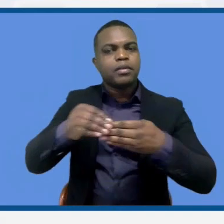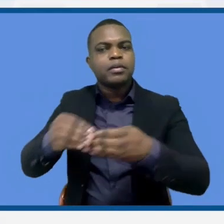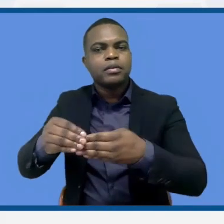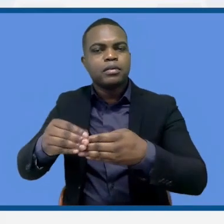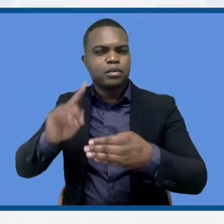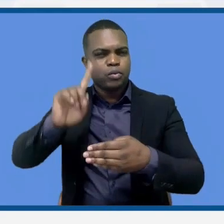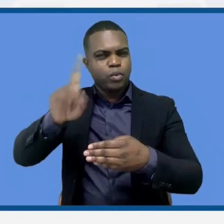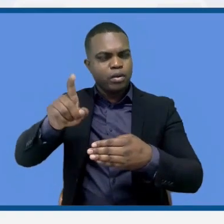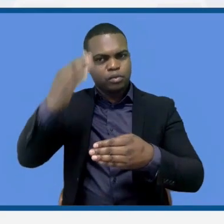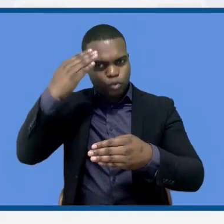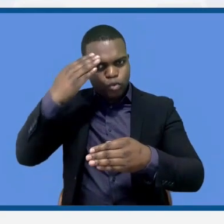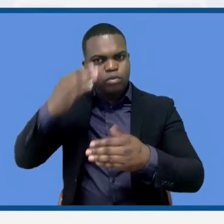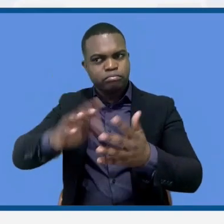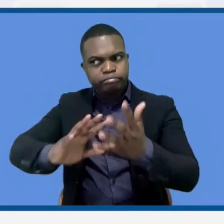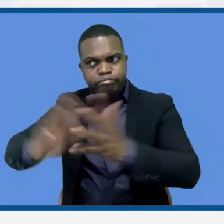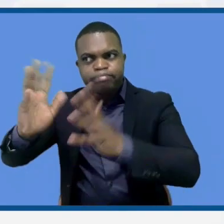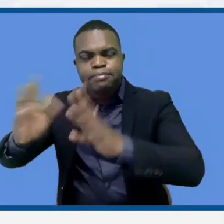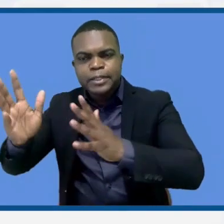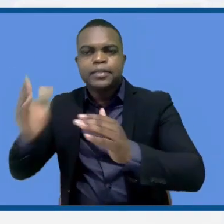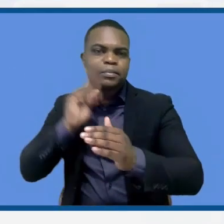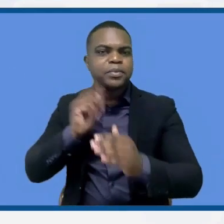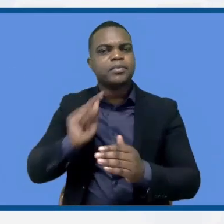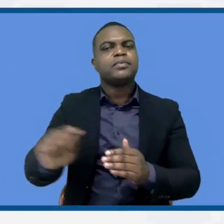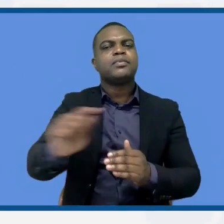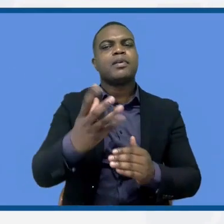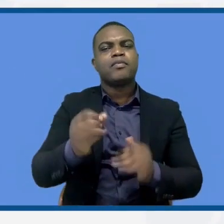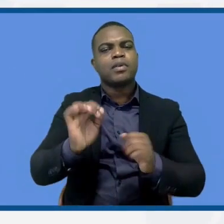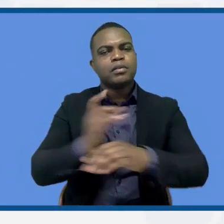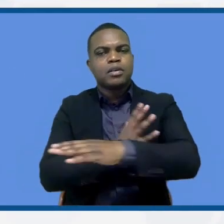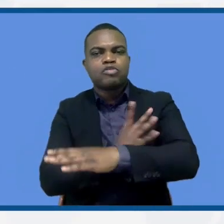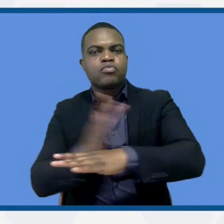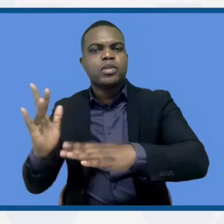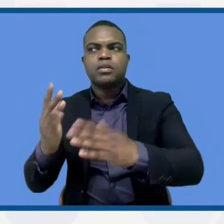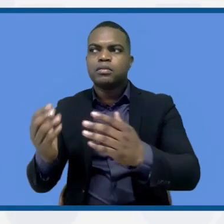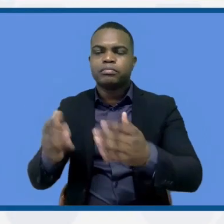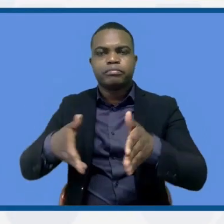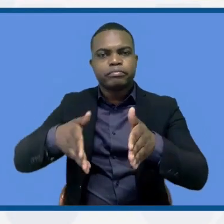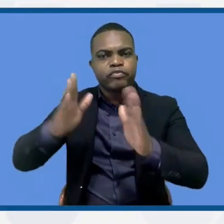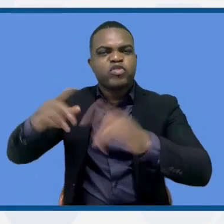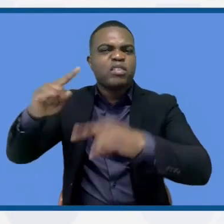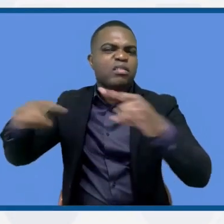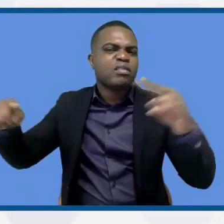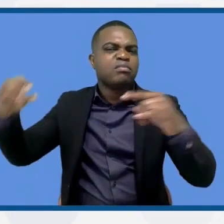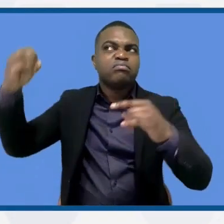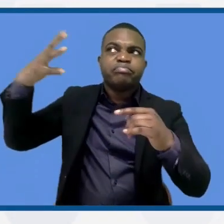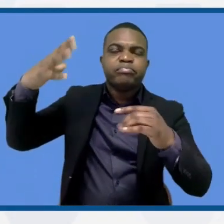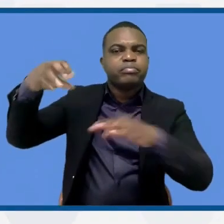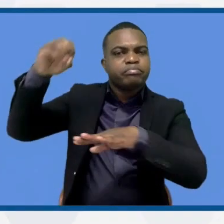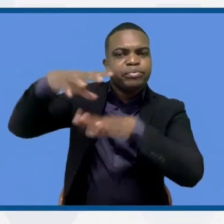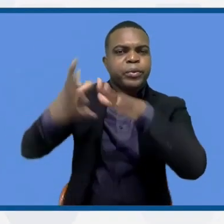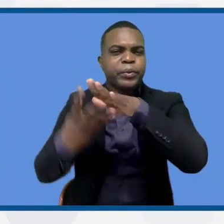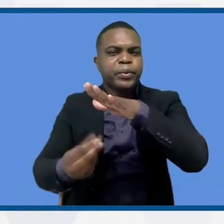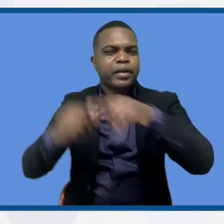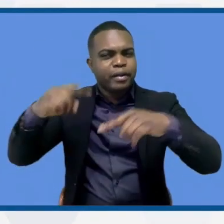initiatives, though we had the scientific experts to look at undertake these assessments and carry them out, but also